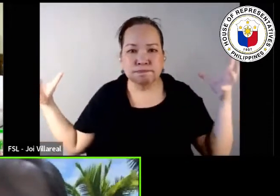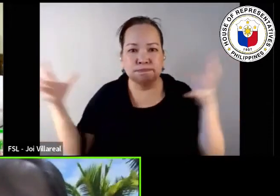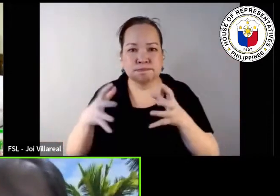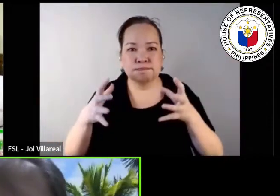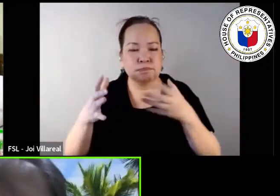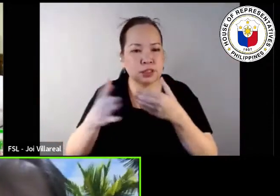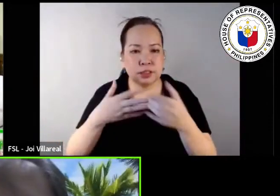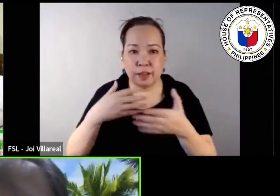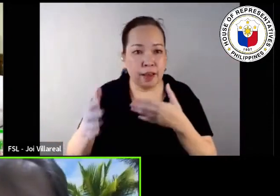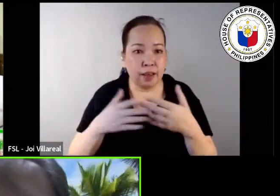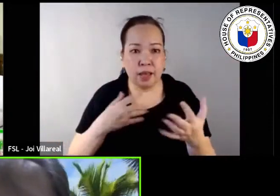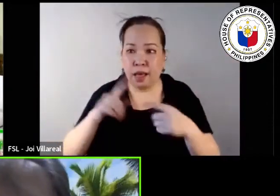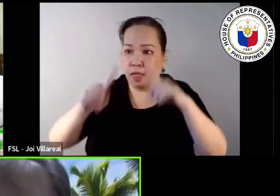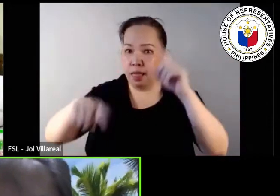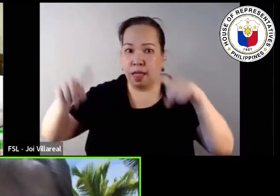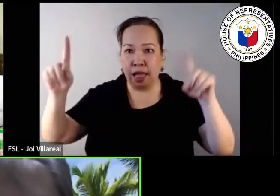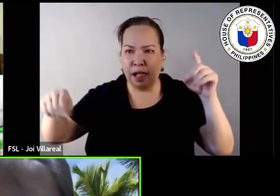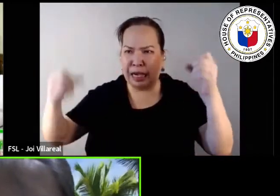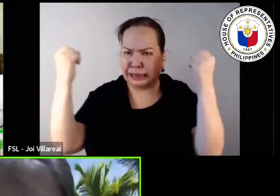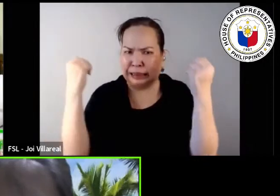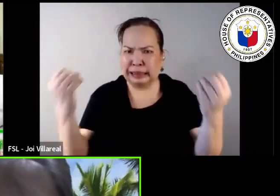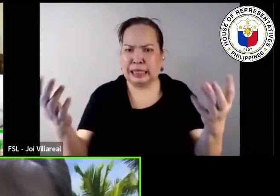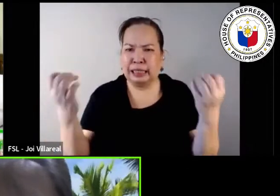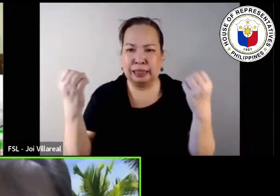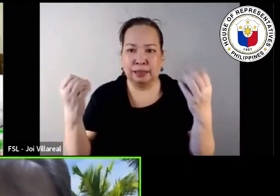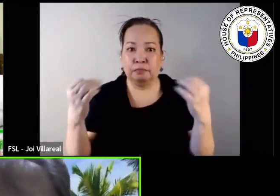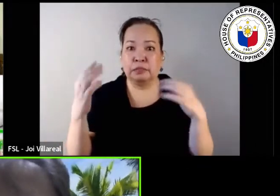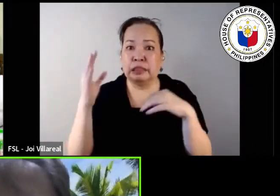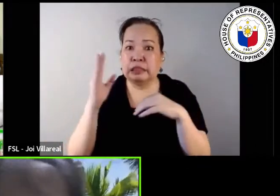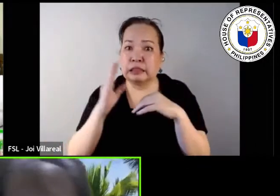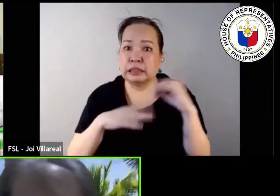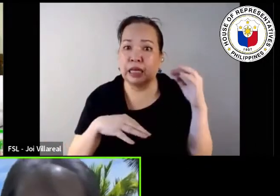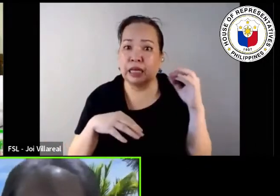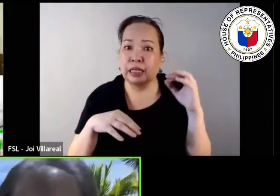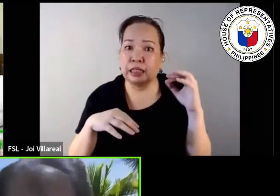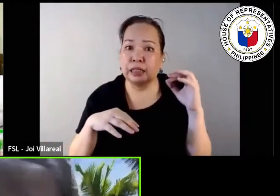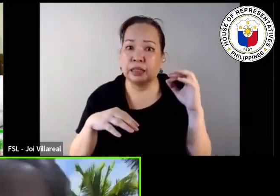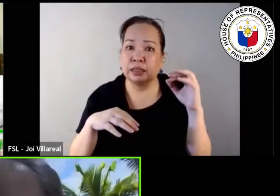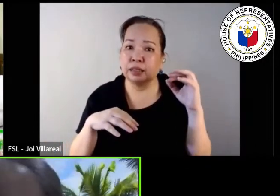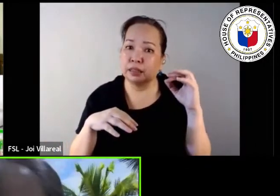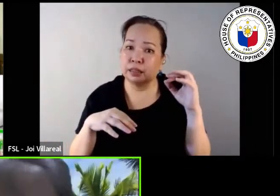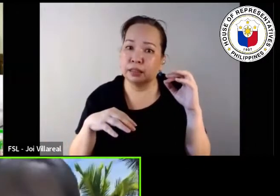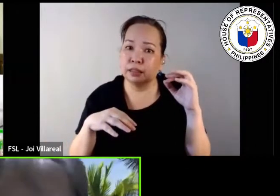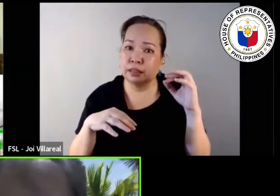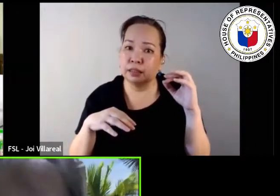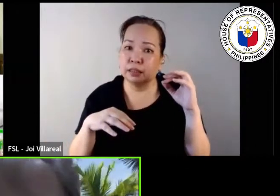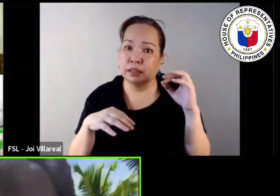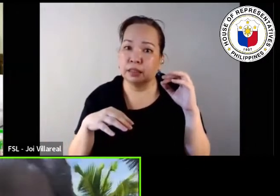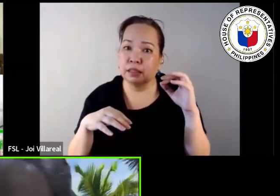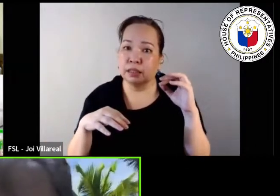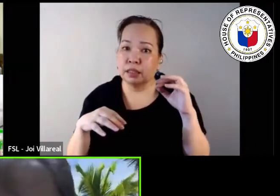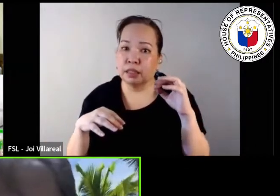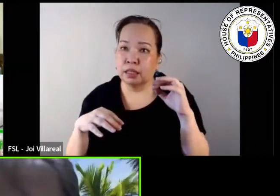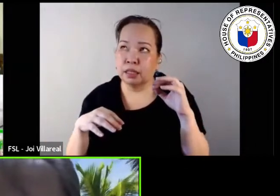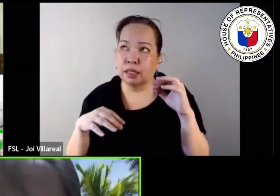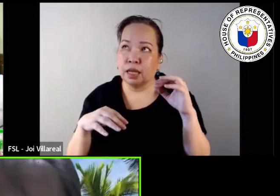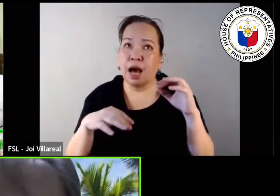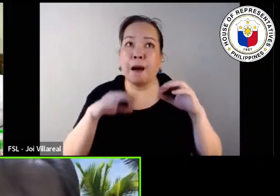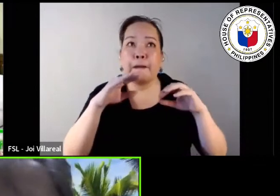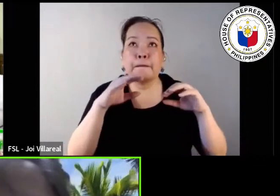kambundukan kaysa dun sa diversity dun sa mga seaborne